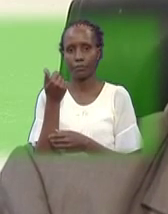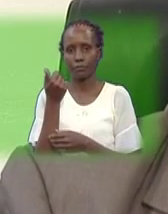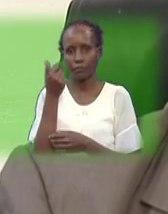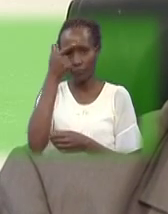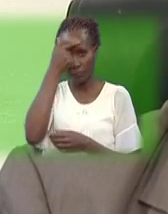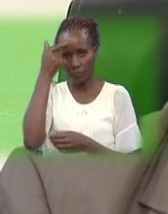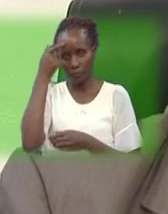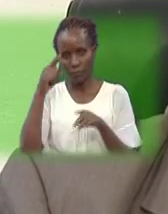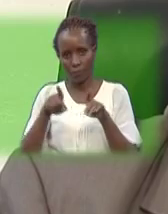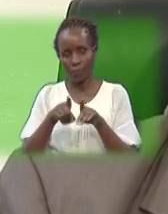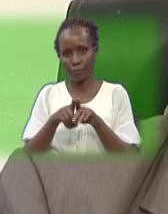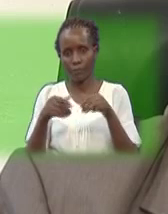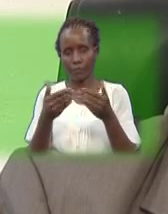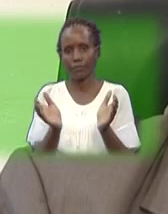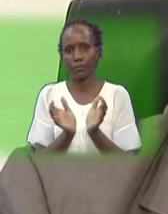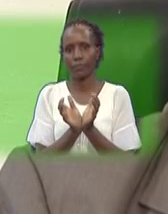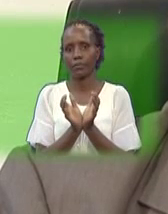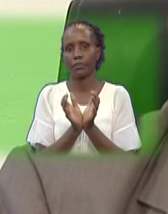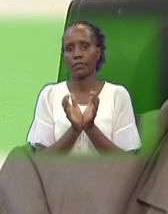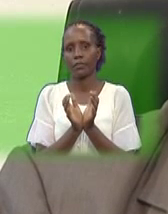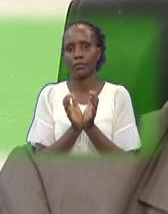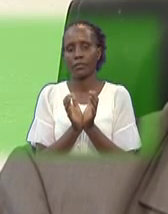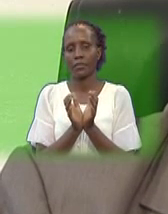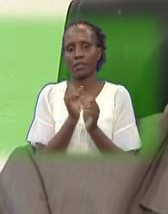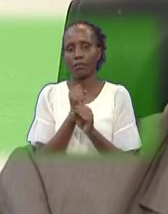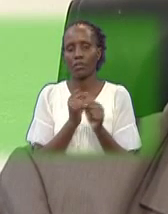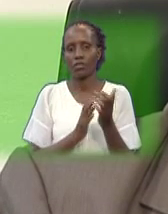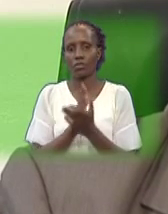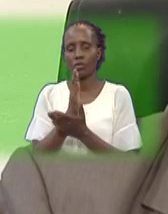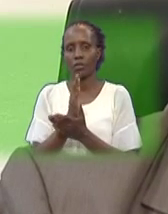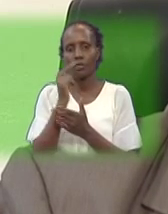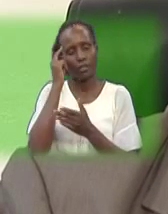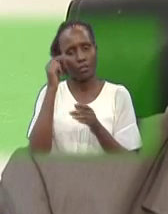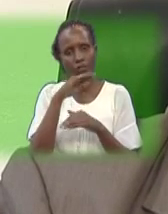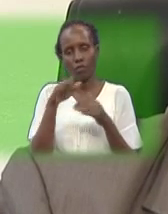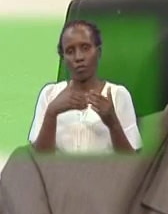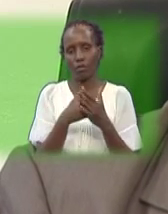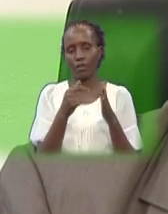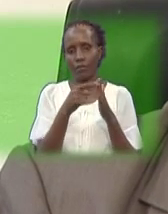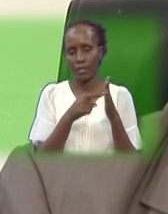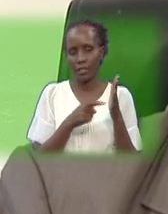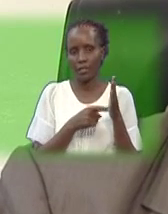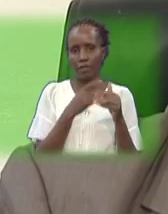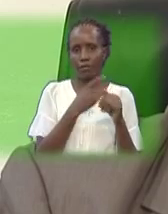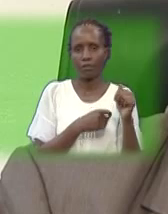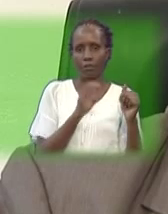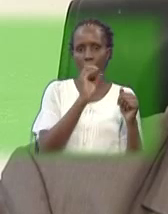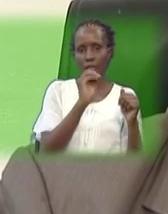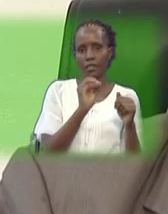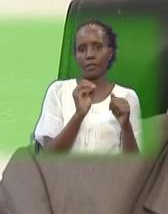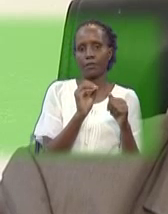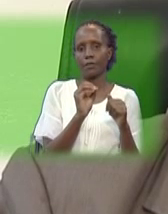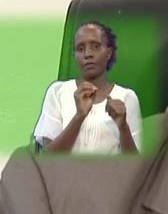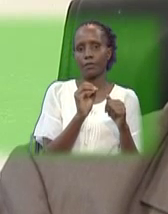Because as a company, we make sure that we consider all the factors ranging from nursery